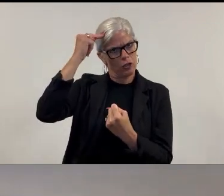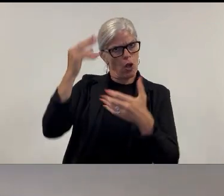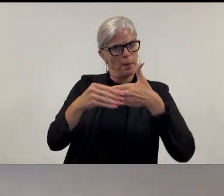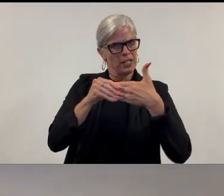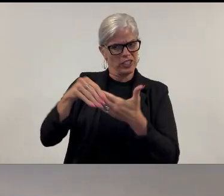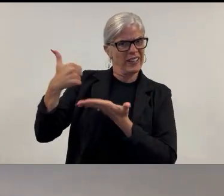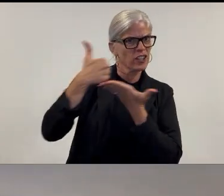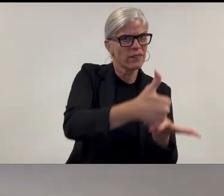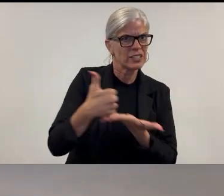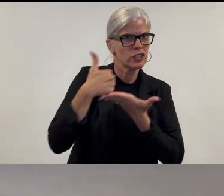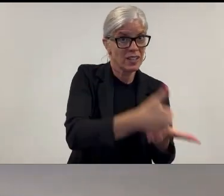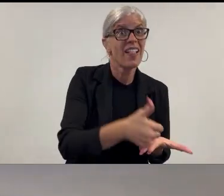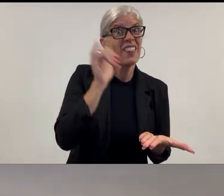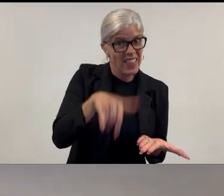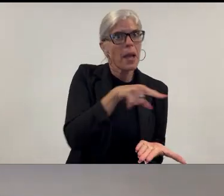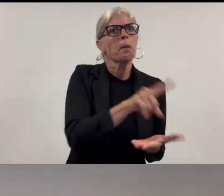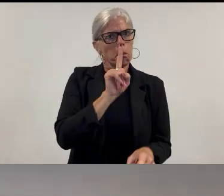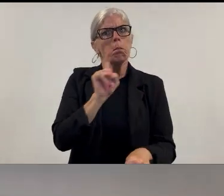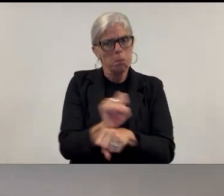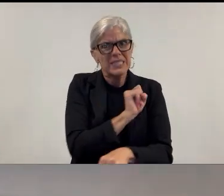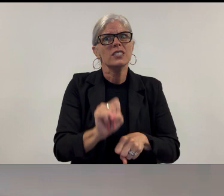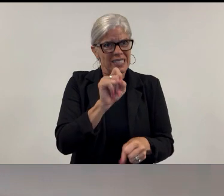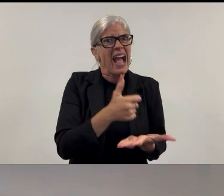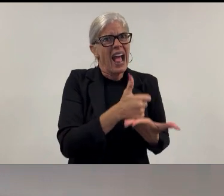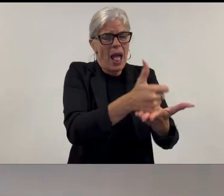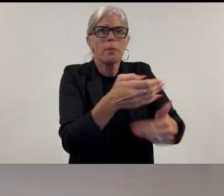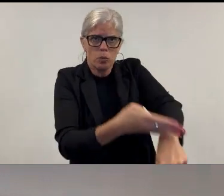spinal stimulation. So there's a very